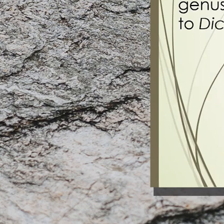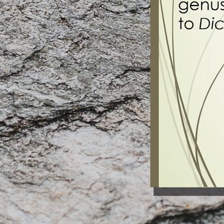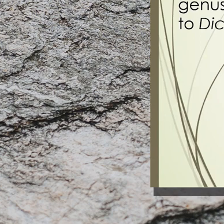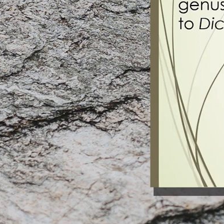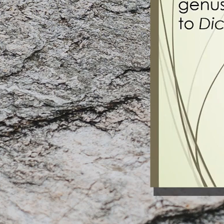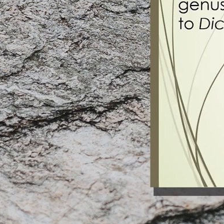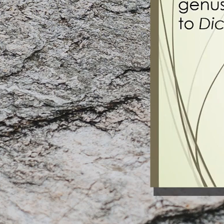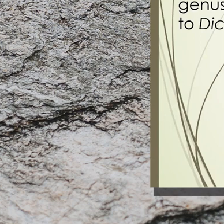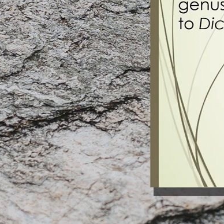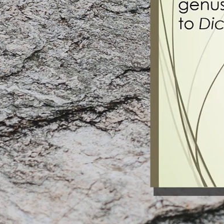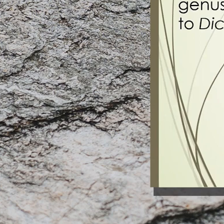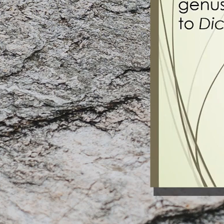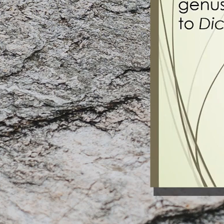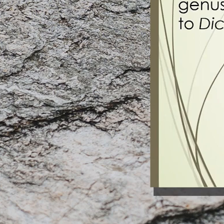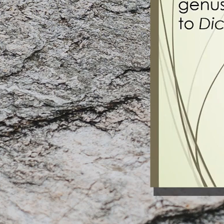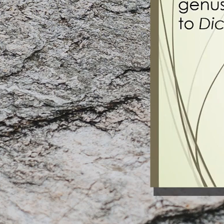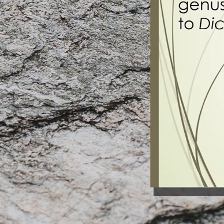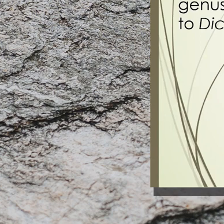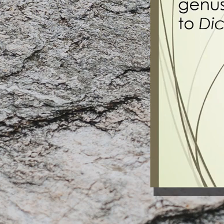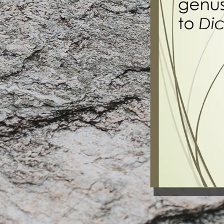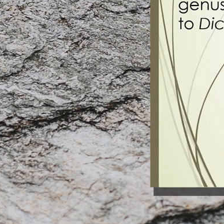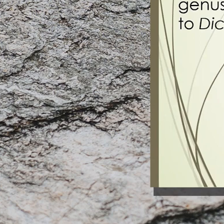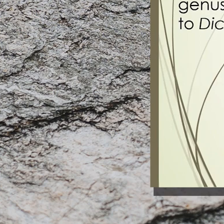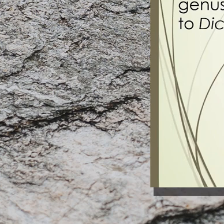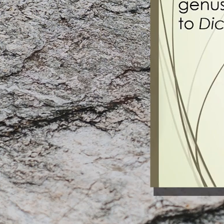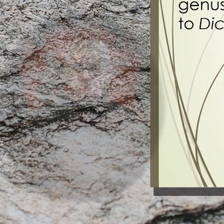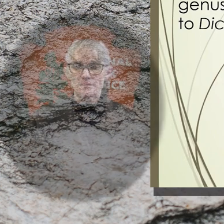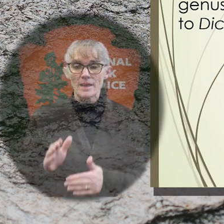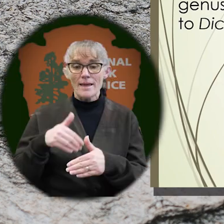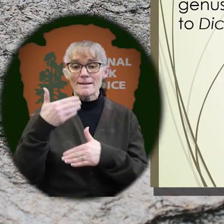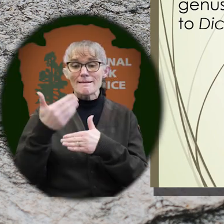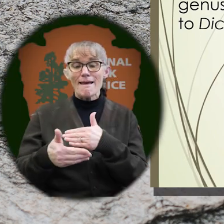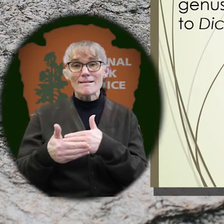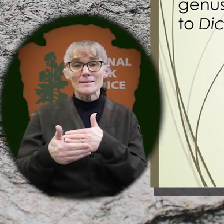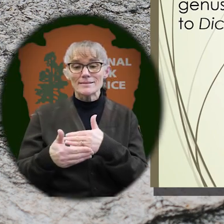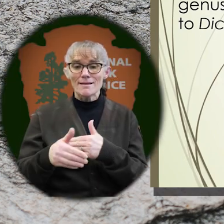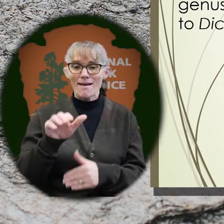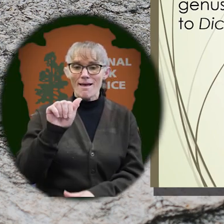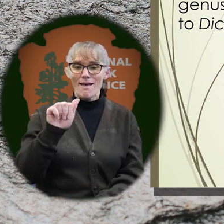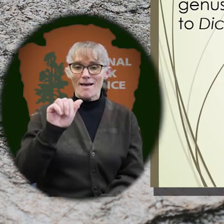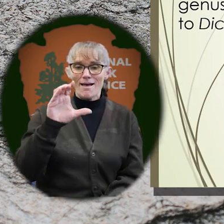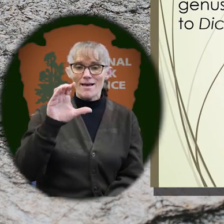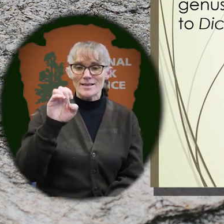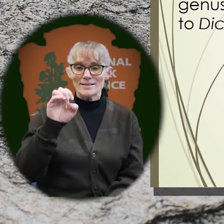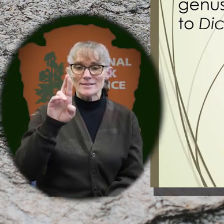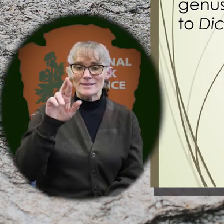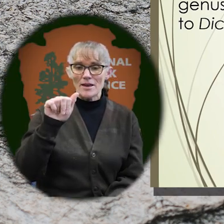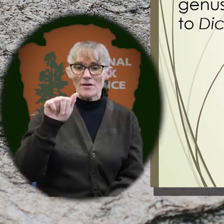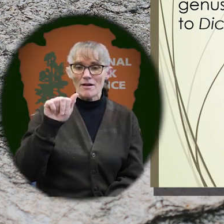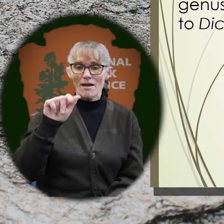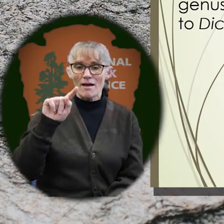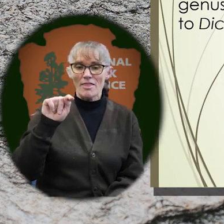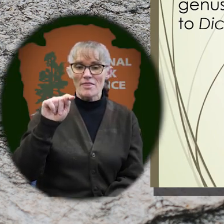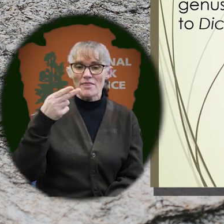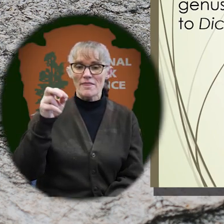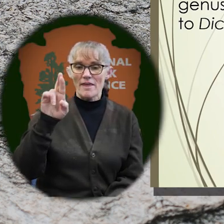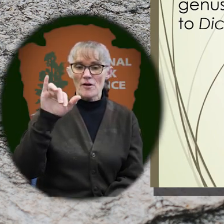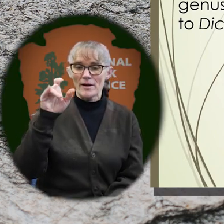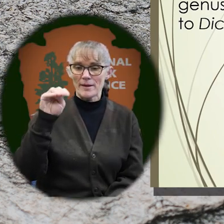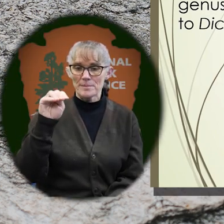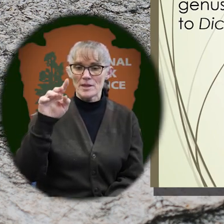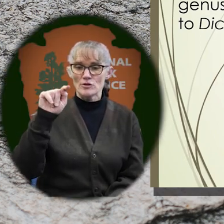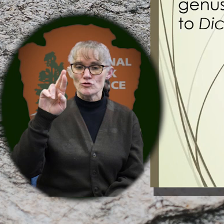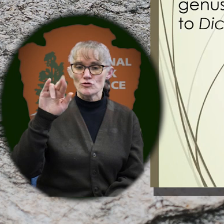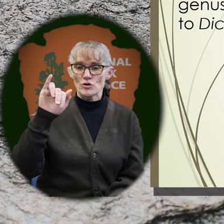a flat tubular body that extends into a thick neck and oblong head. And so onward, we talk about